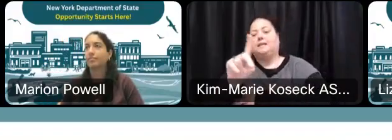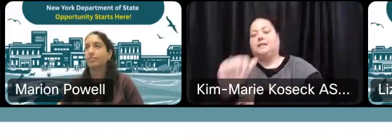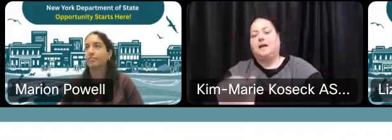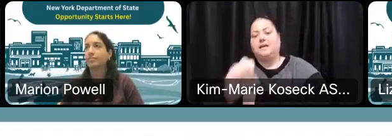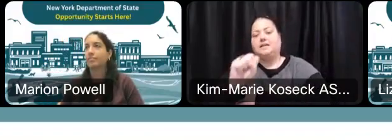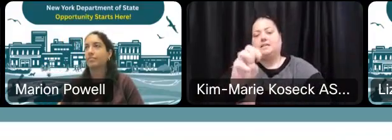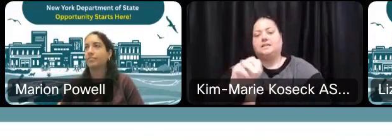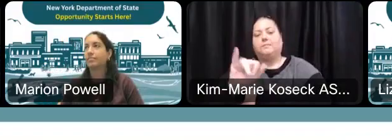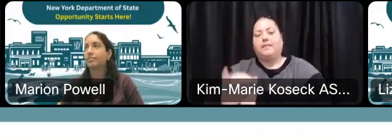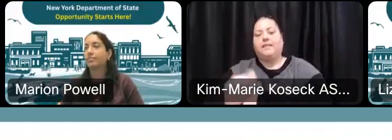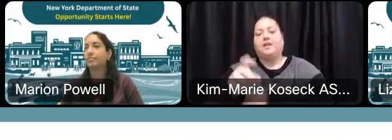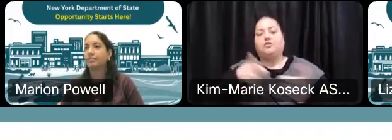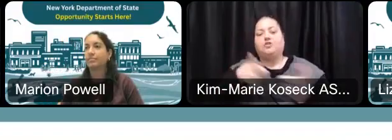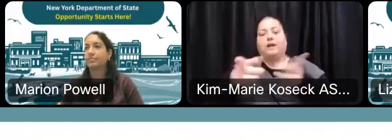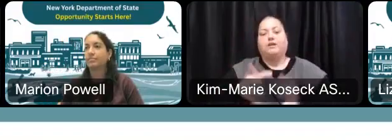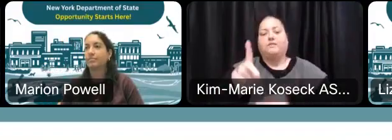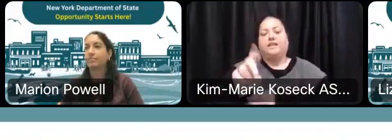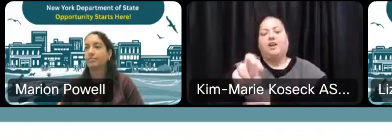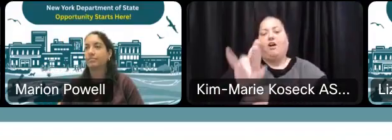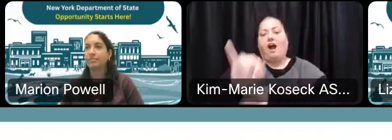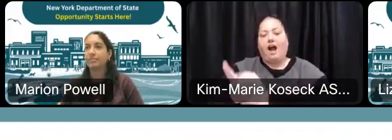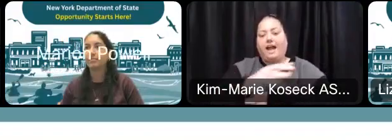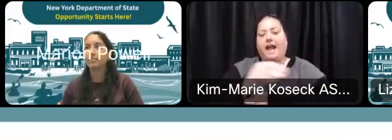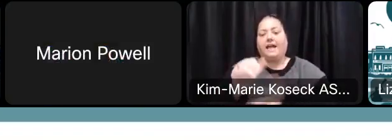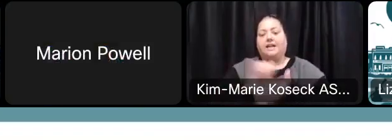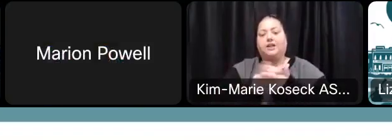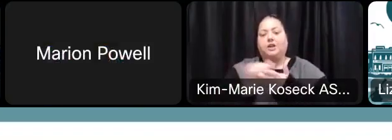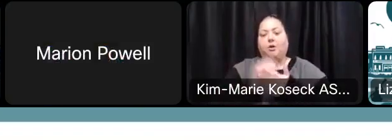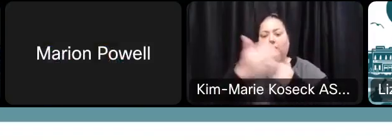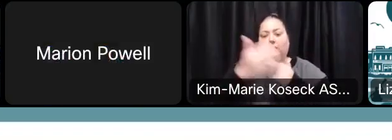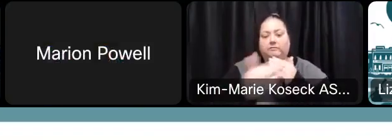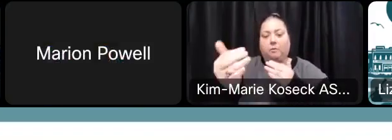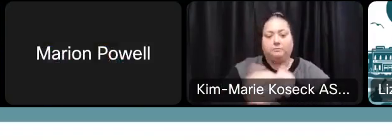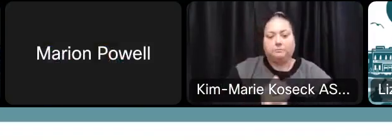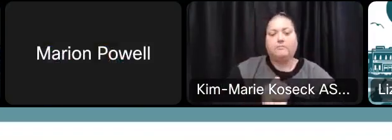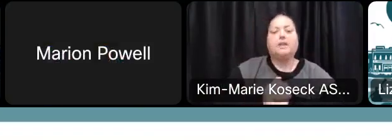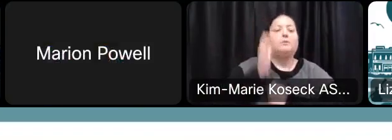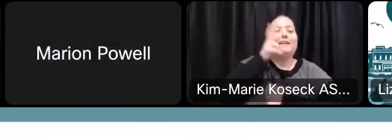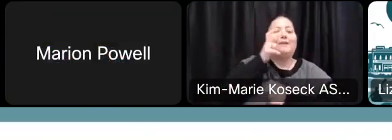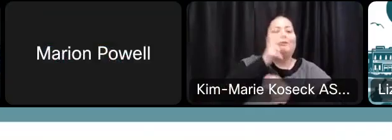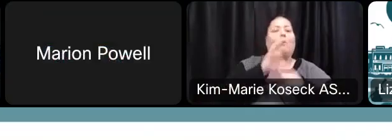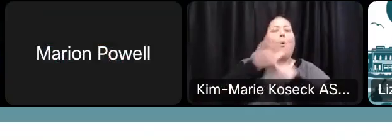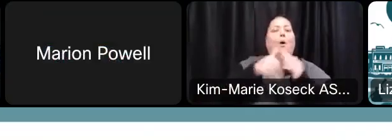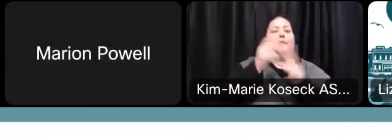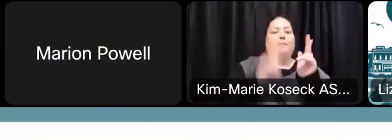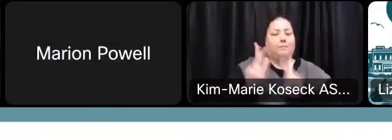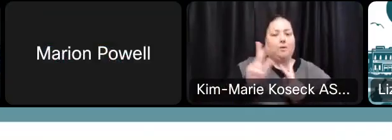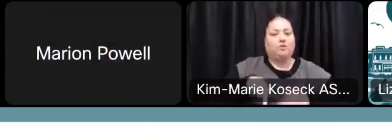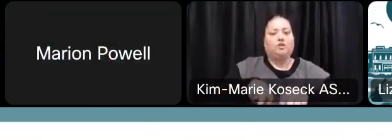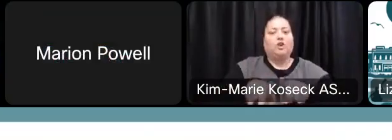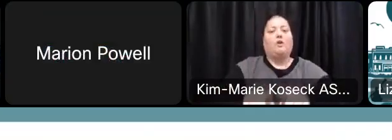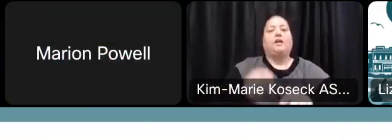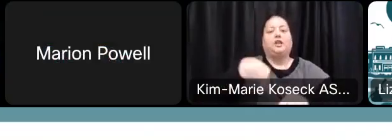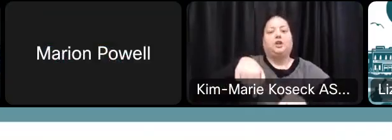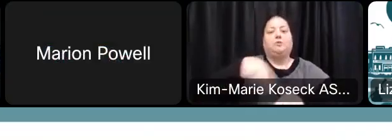in New York Forward. So you'll hear from all of these folks throughout the presentation, as well during the Q&A